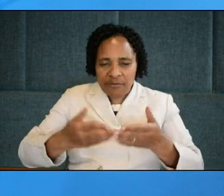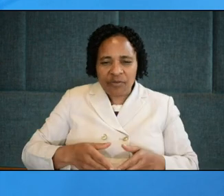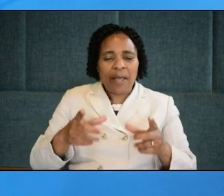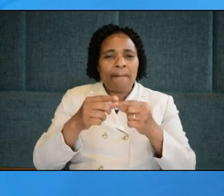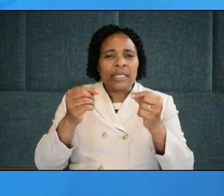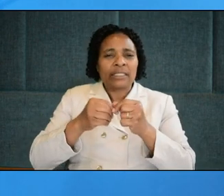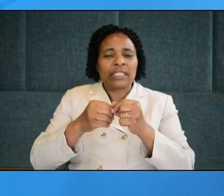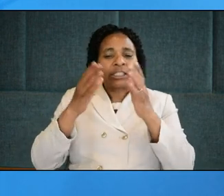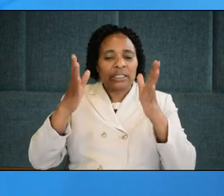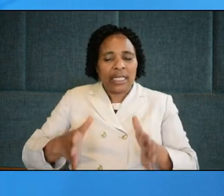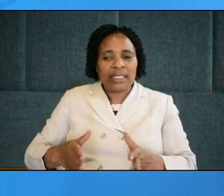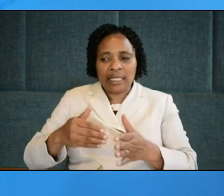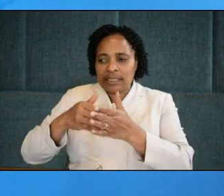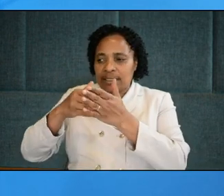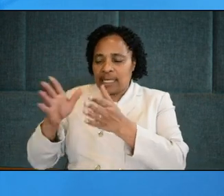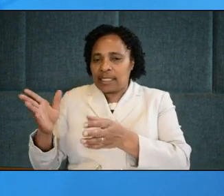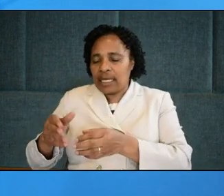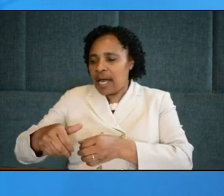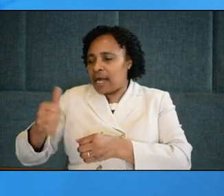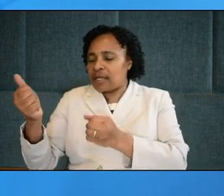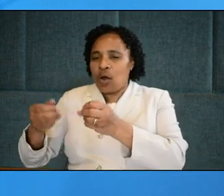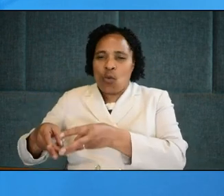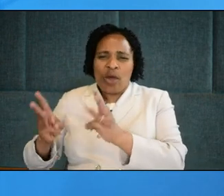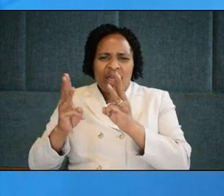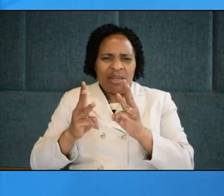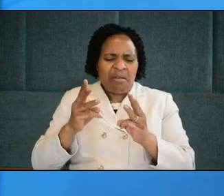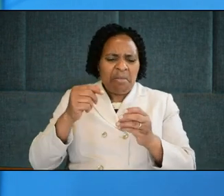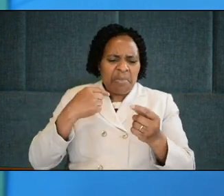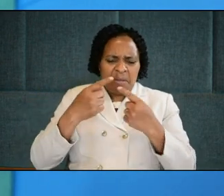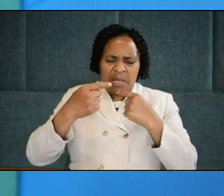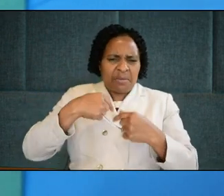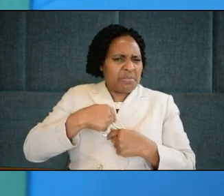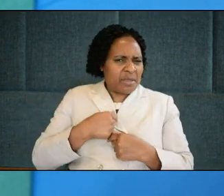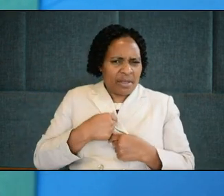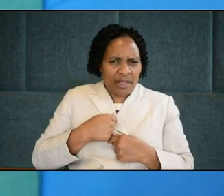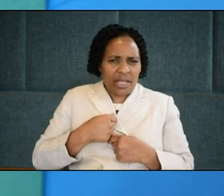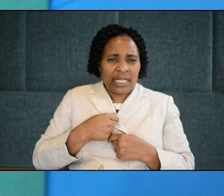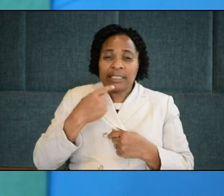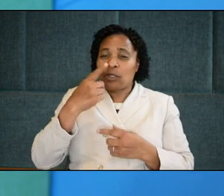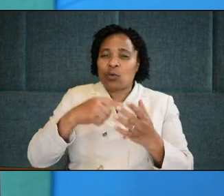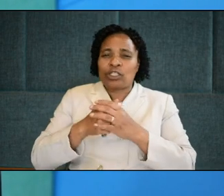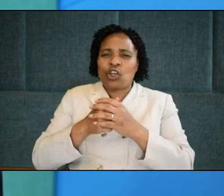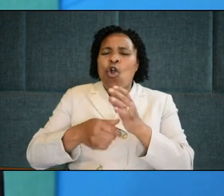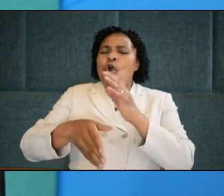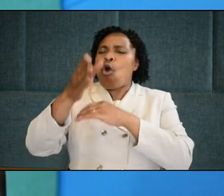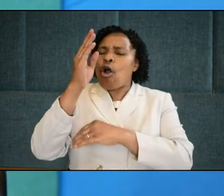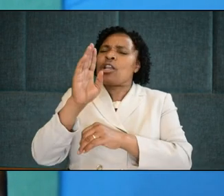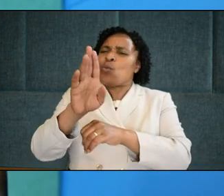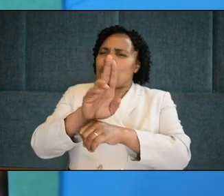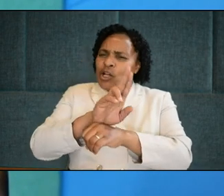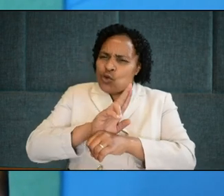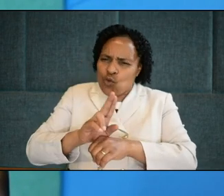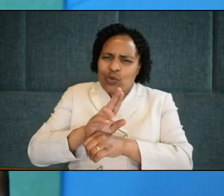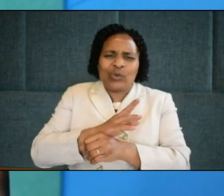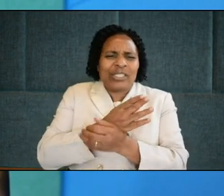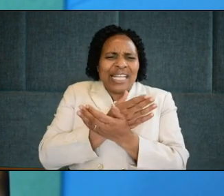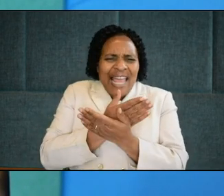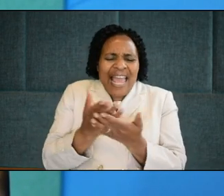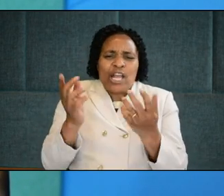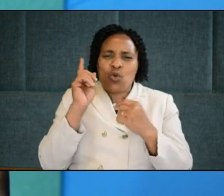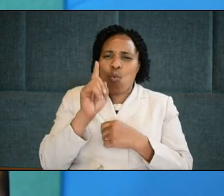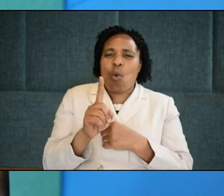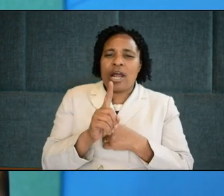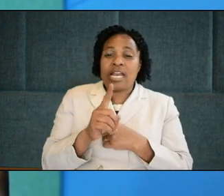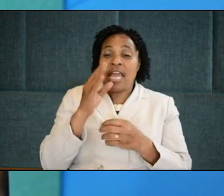them out by the another way. And this really speaks out to me because it says that God can use everyone and everyone if